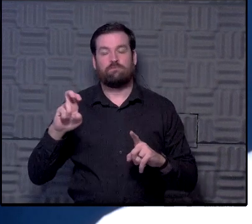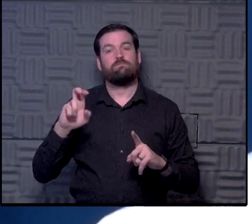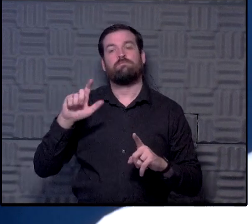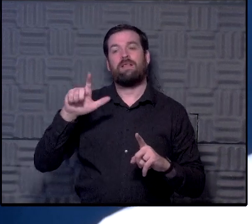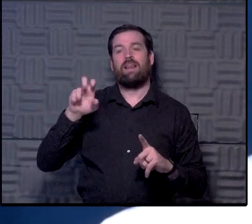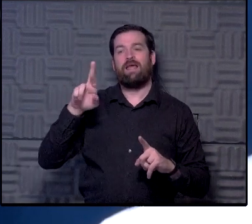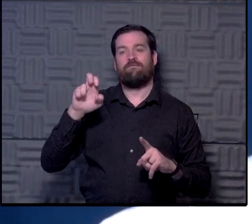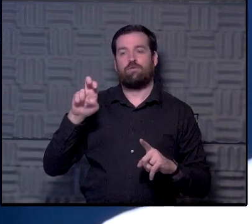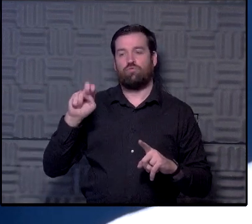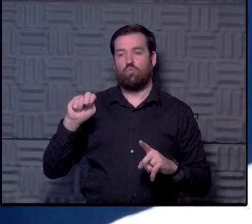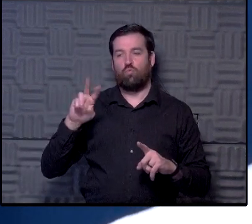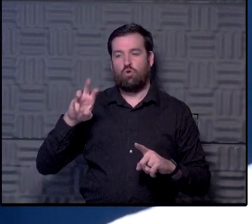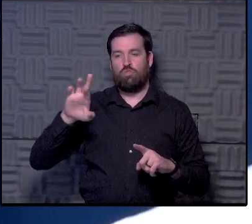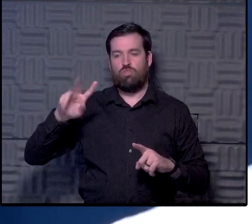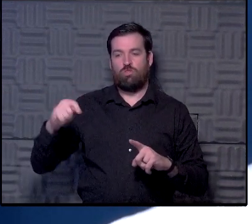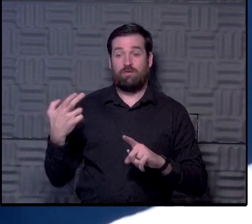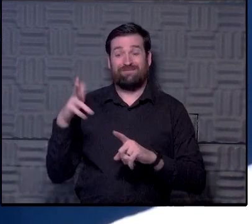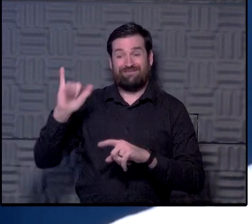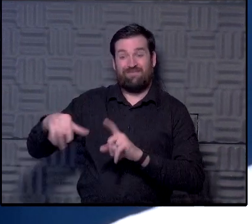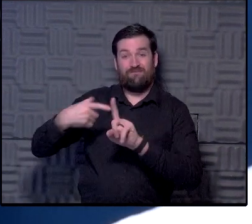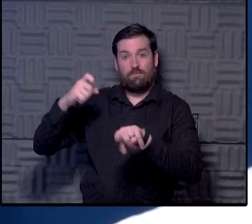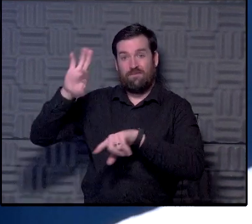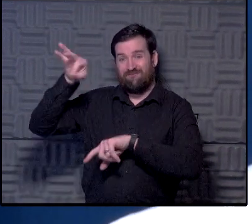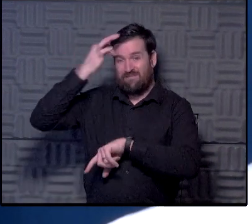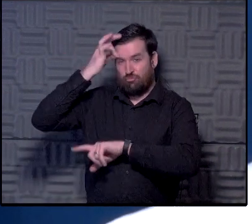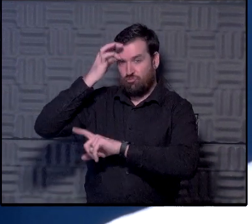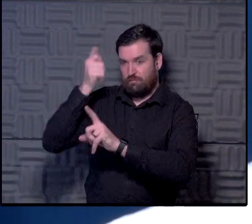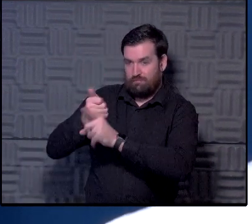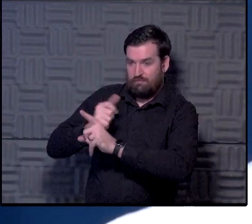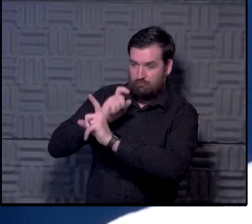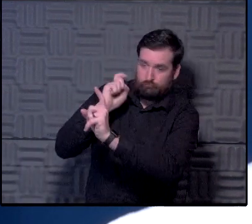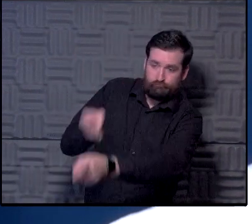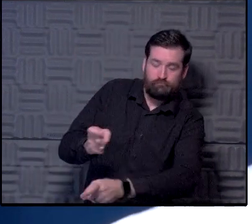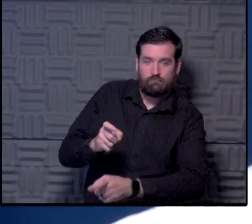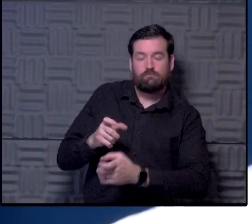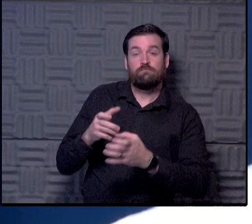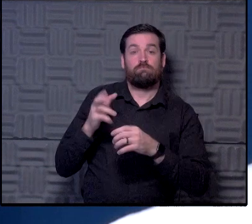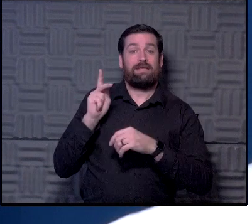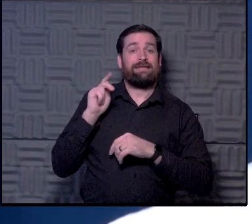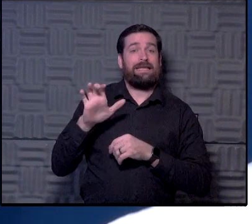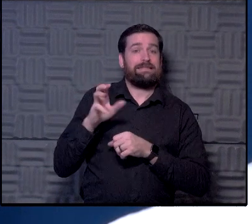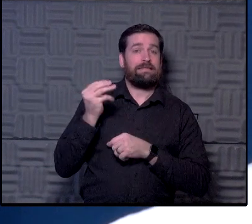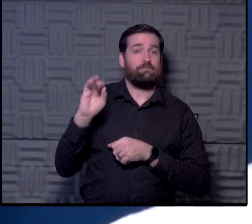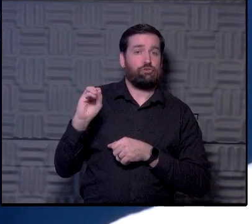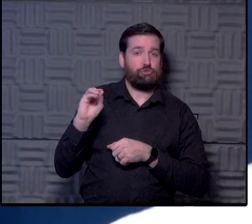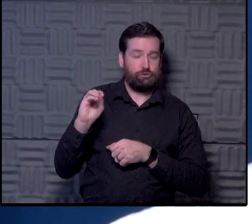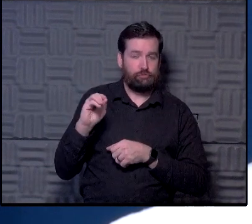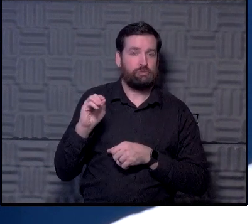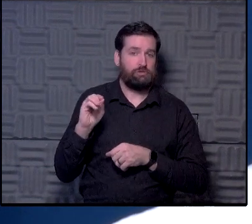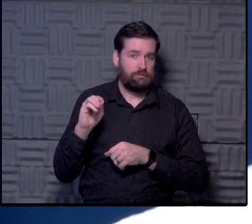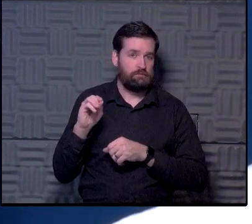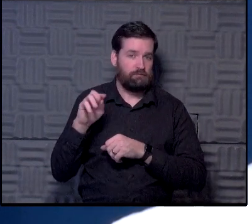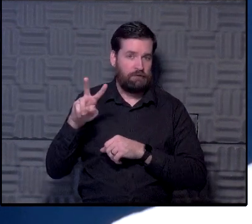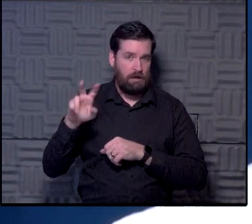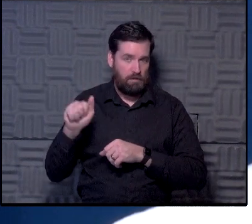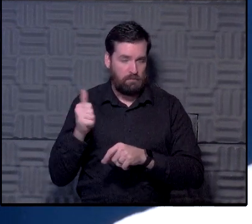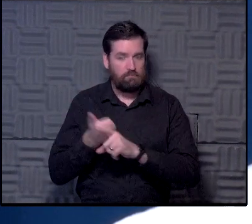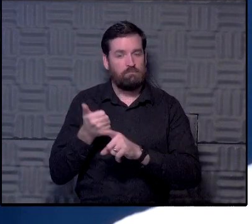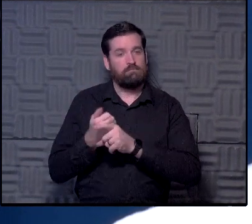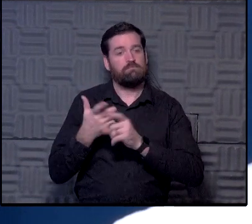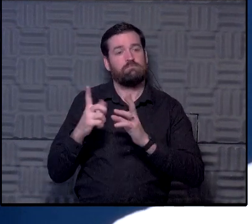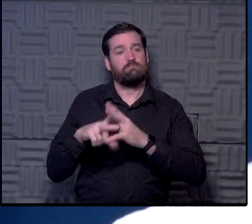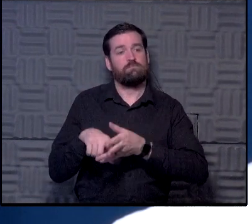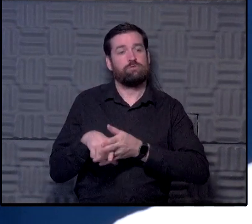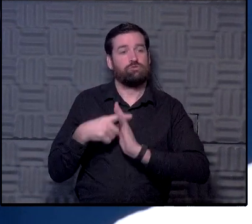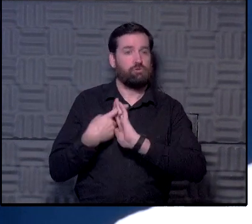the federal government directly. They've begun, at least at the Kansas City, Missouri, the KC Missouri VA, they've begun